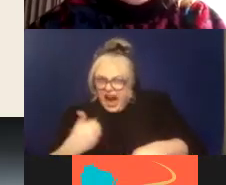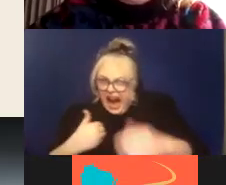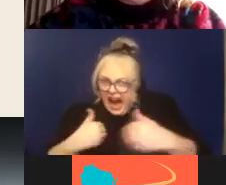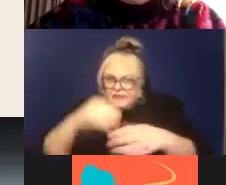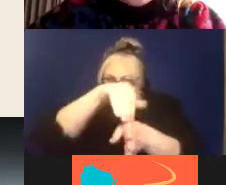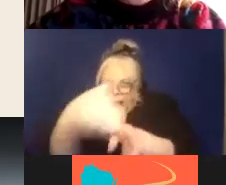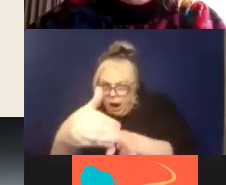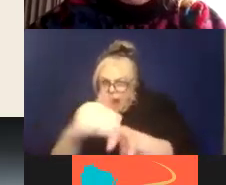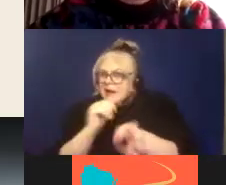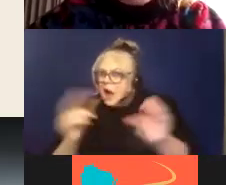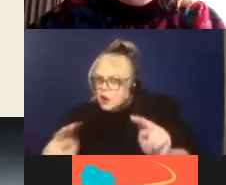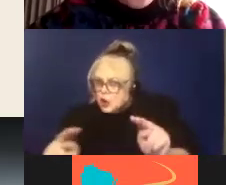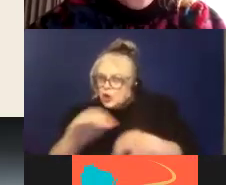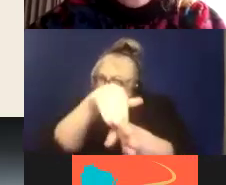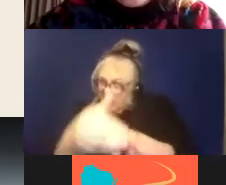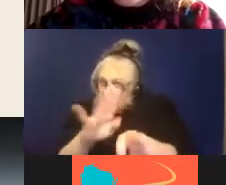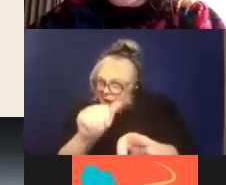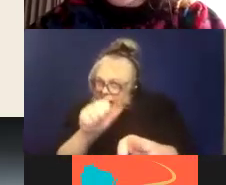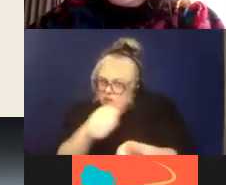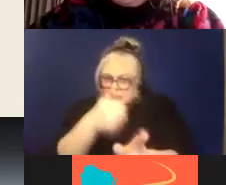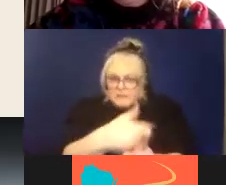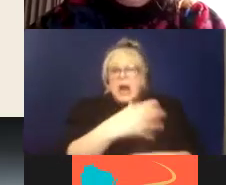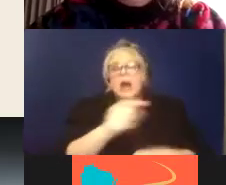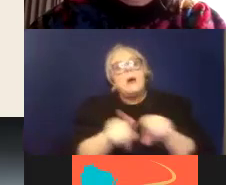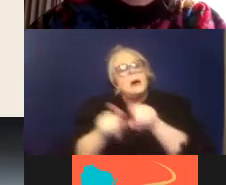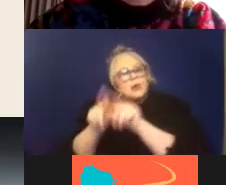what action to take in response to media.